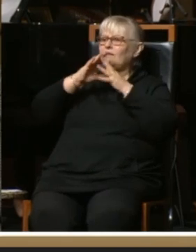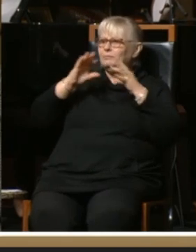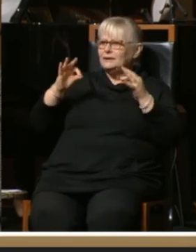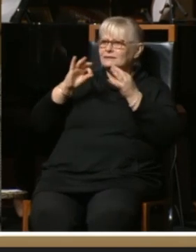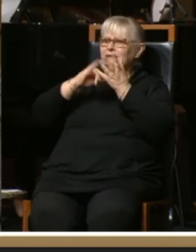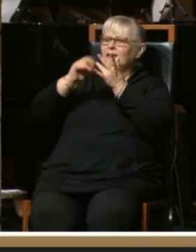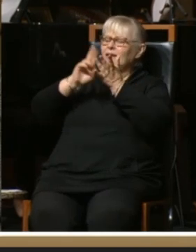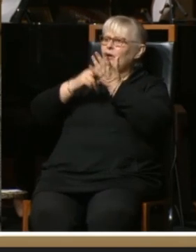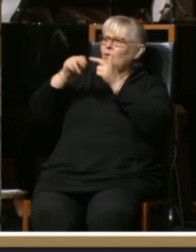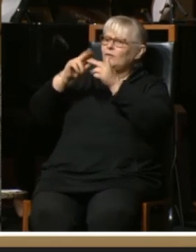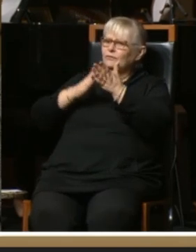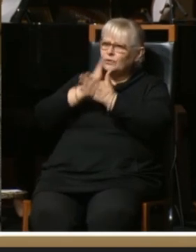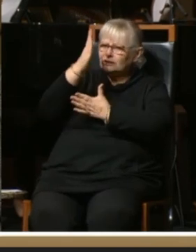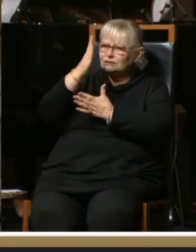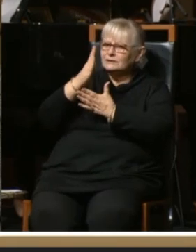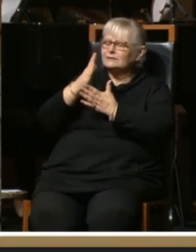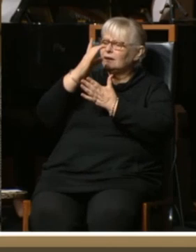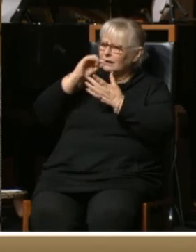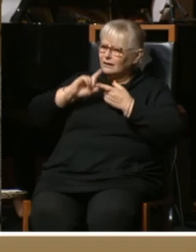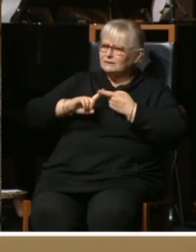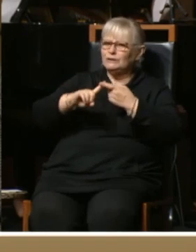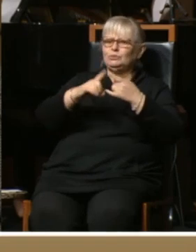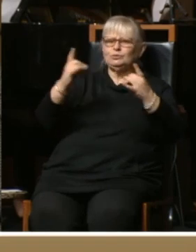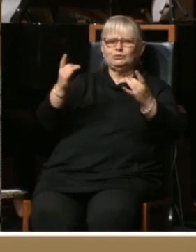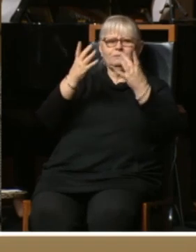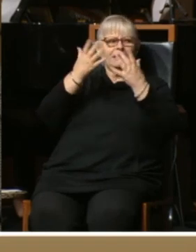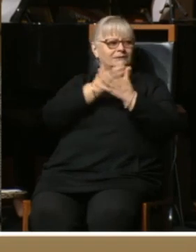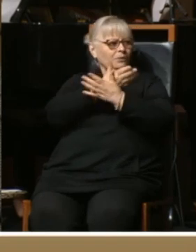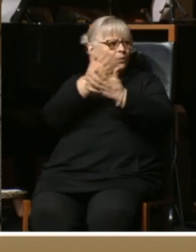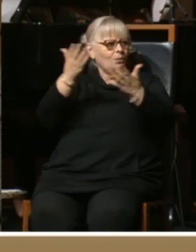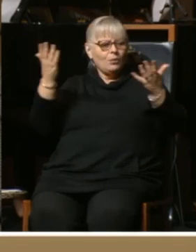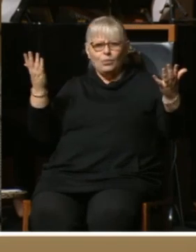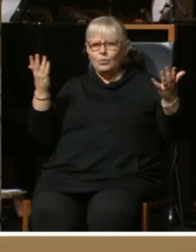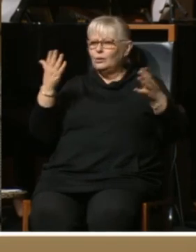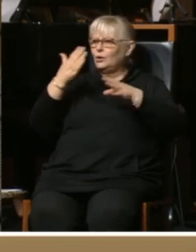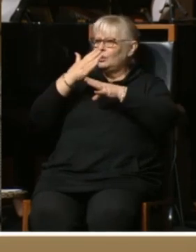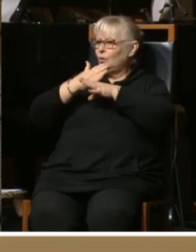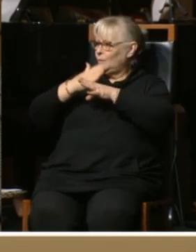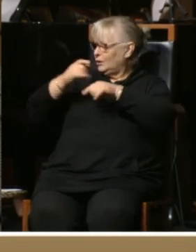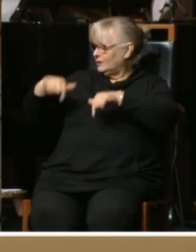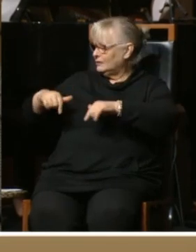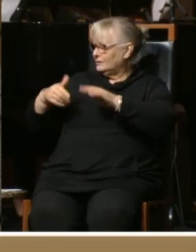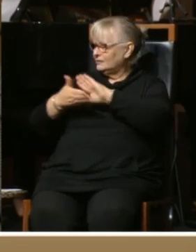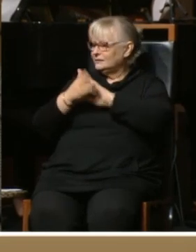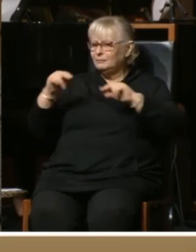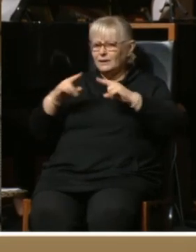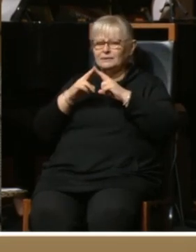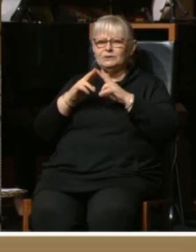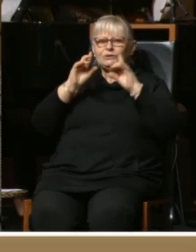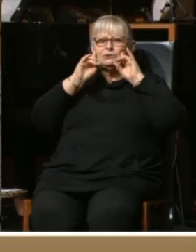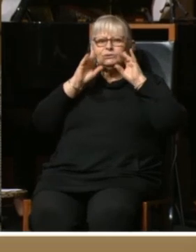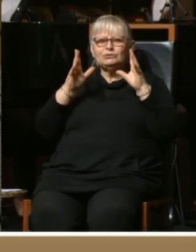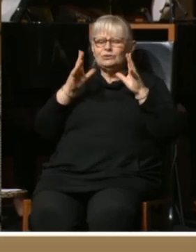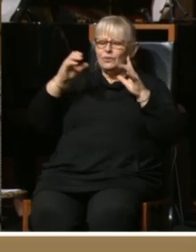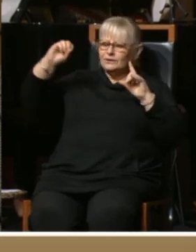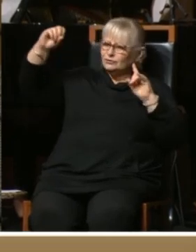of Righteousness, continues to bless all those who serve in our Parliament, shining the